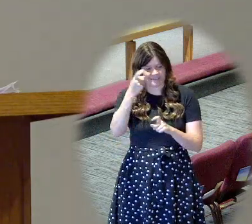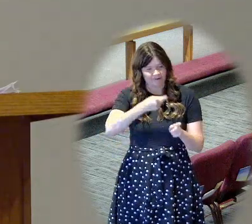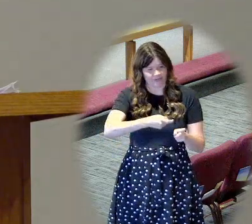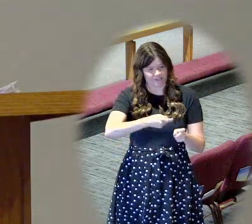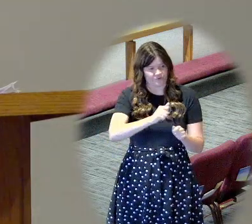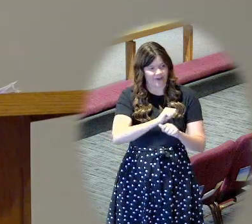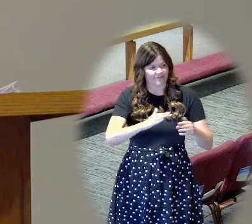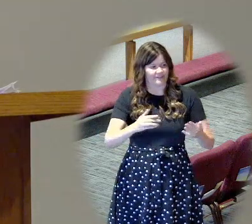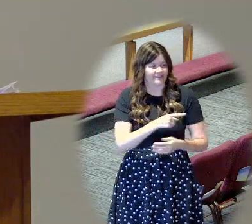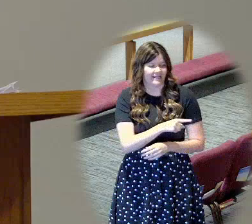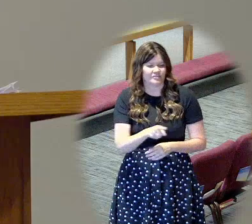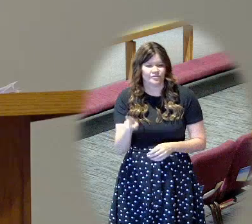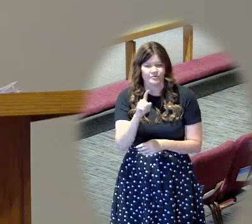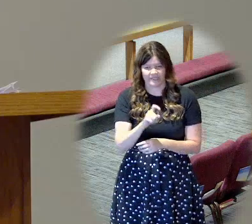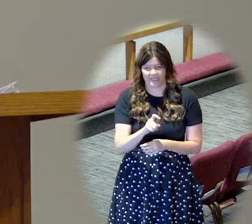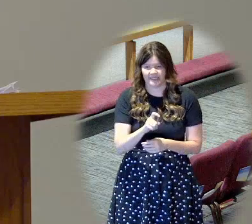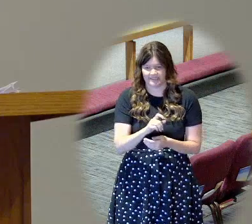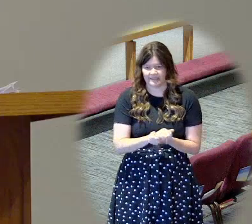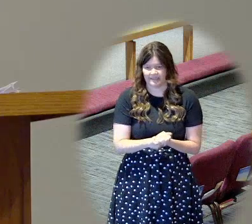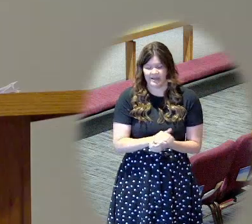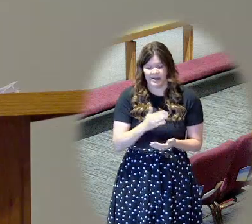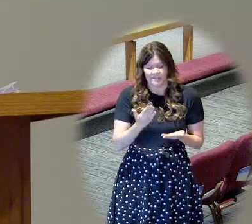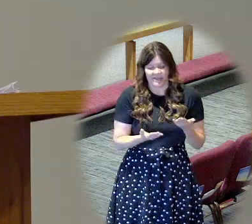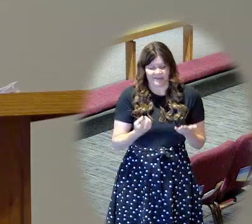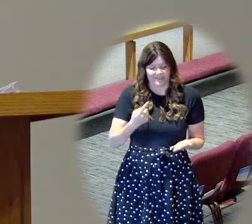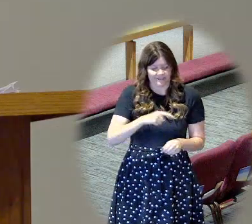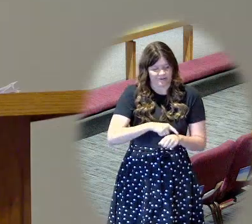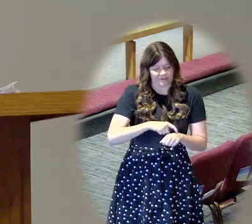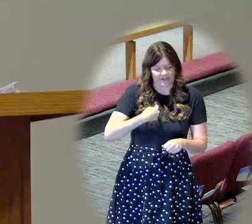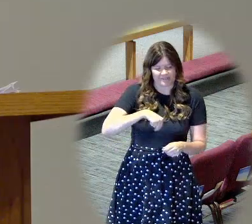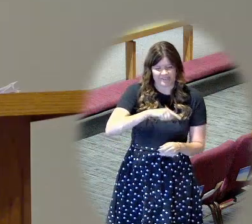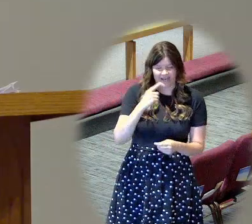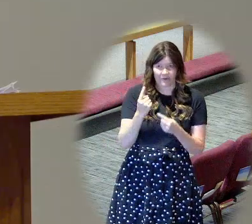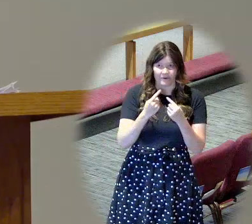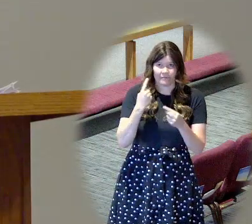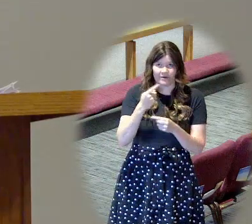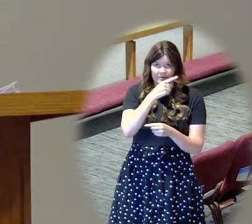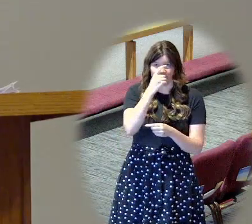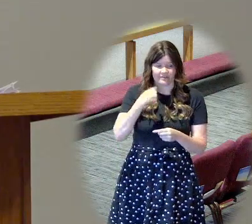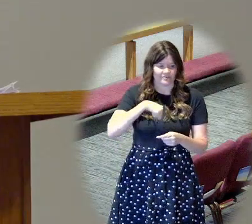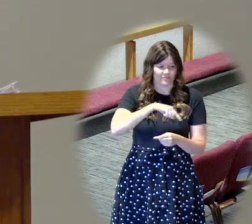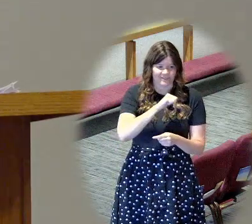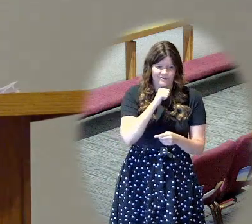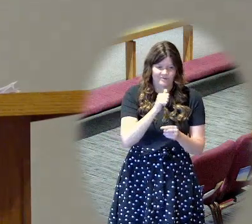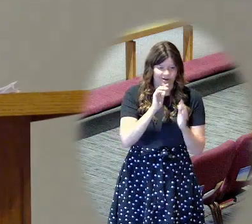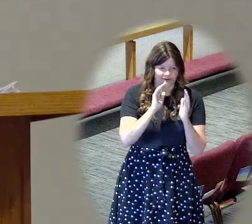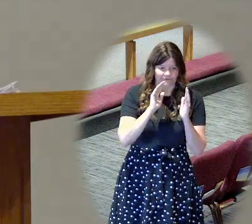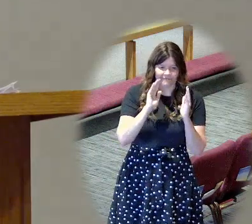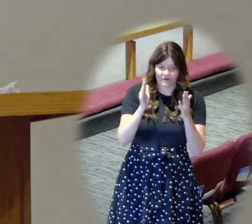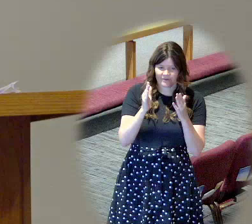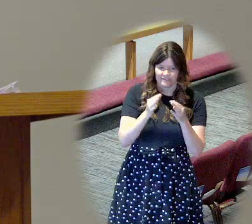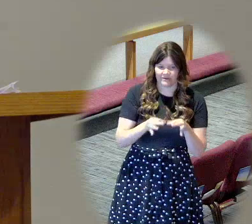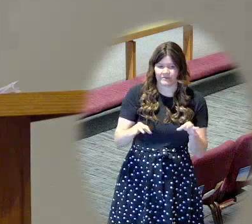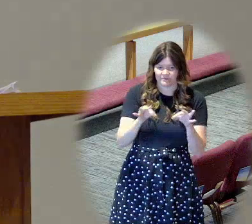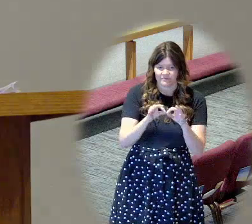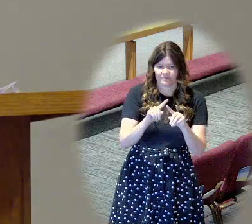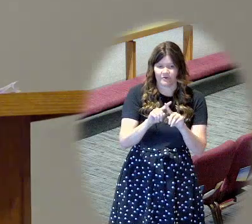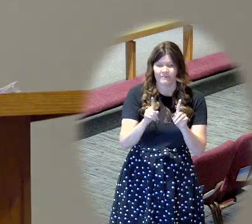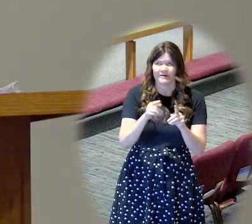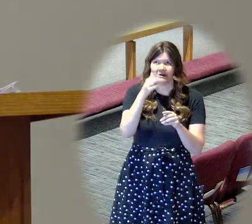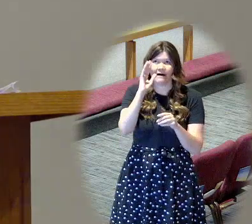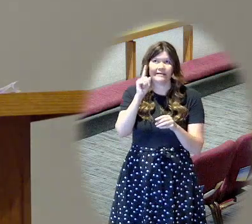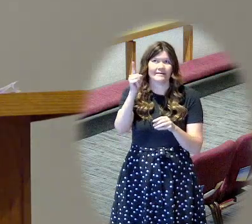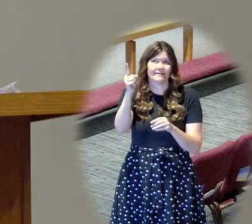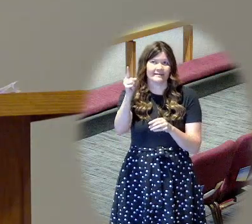are times where maybe we start to wonder because we lose sight, but God never does.